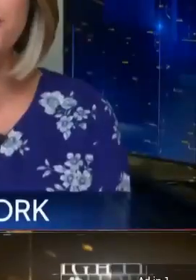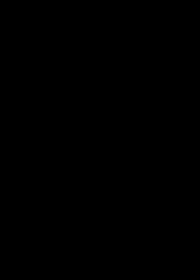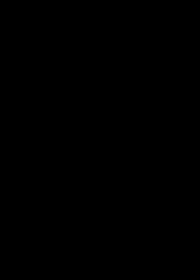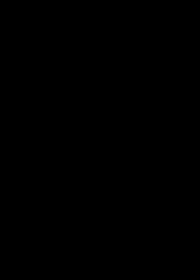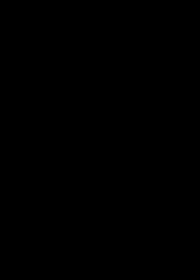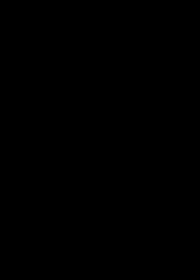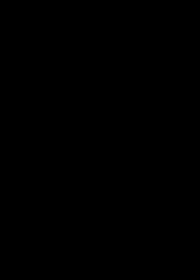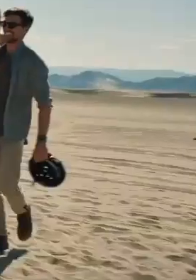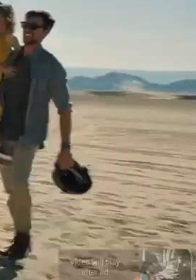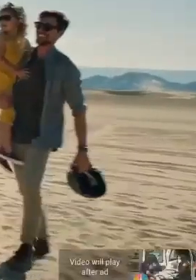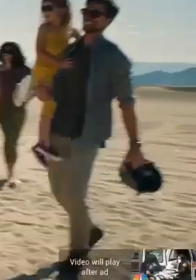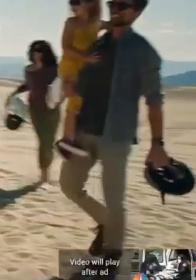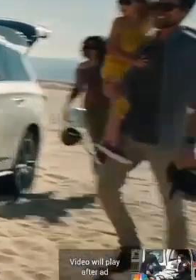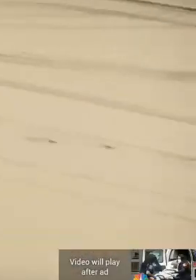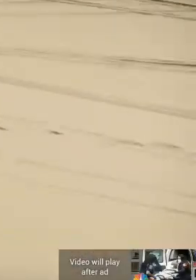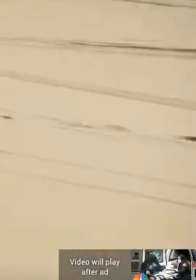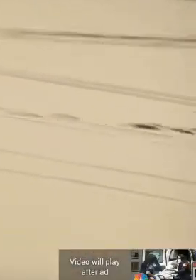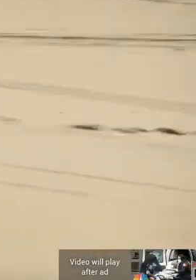Peter?